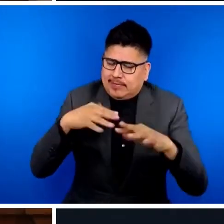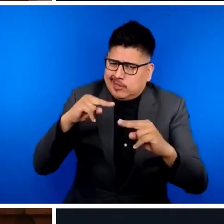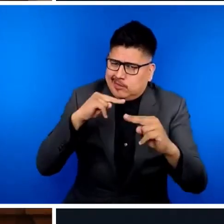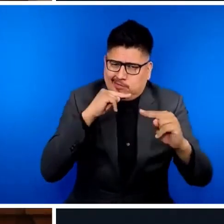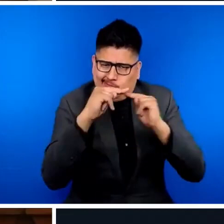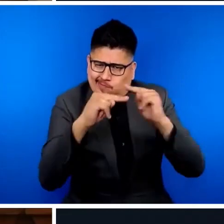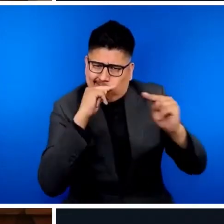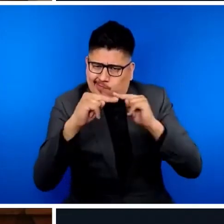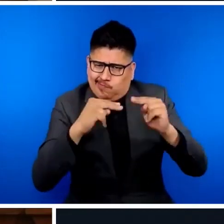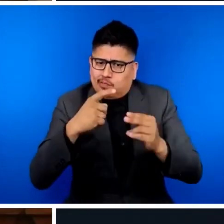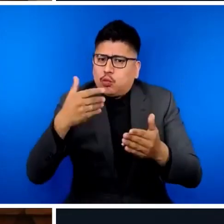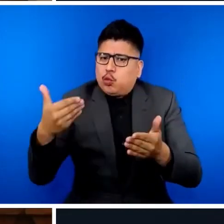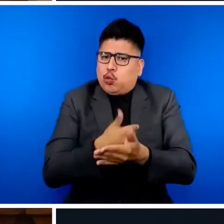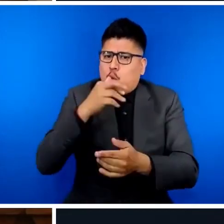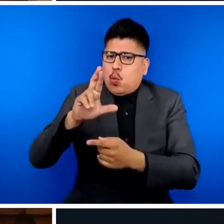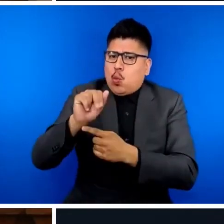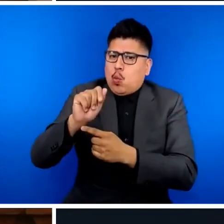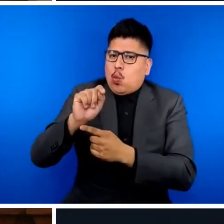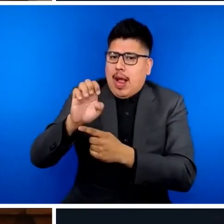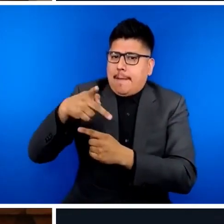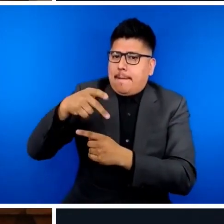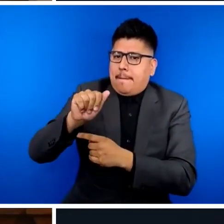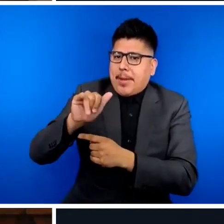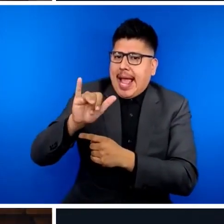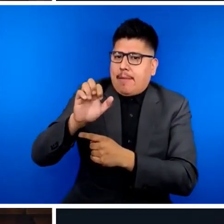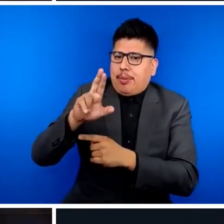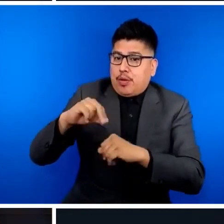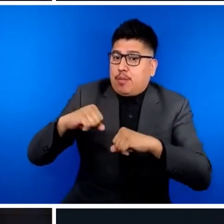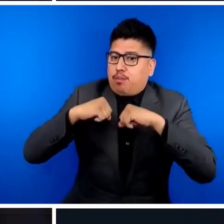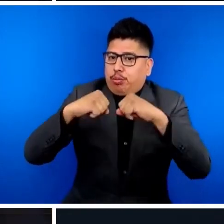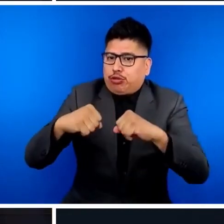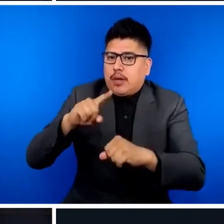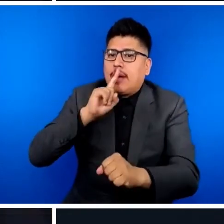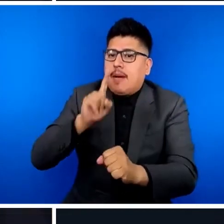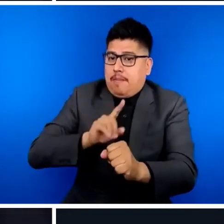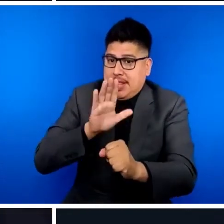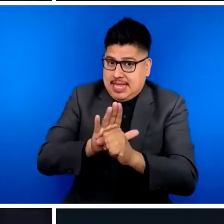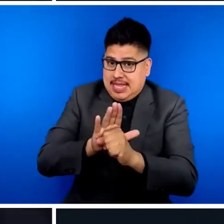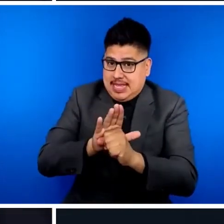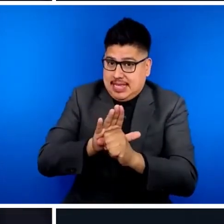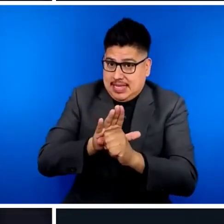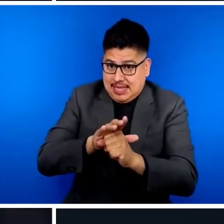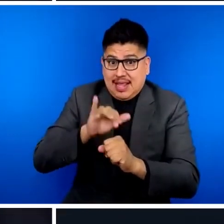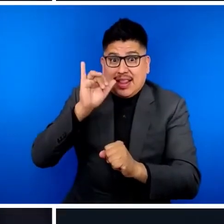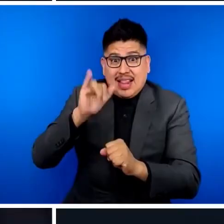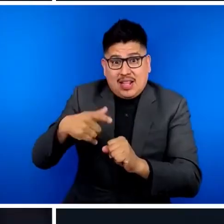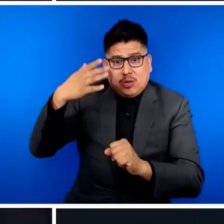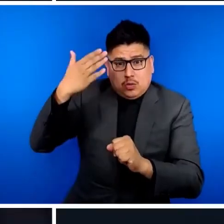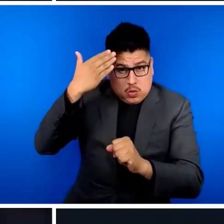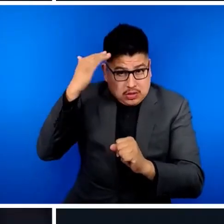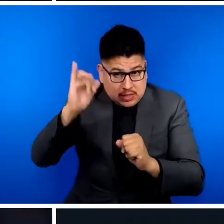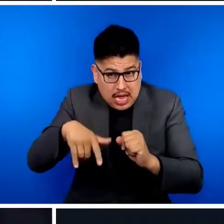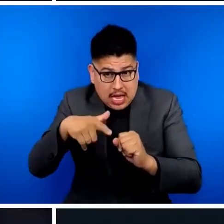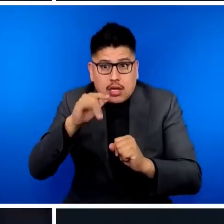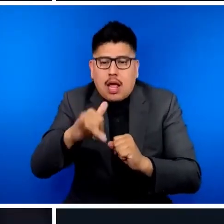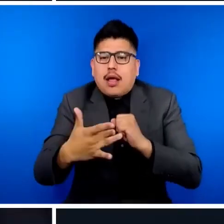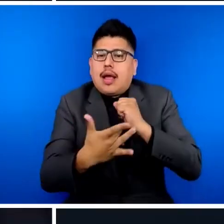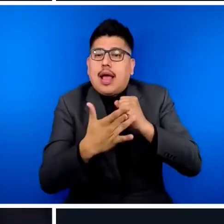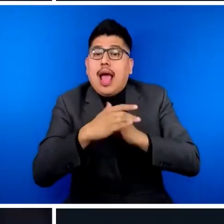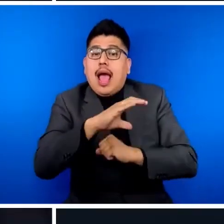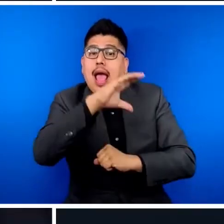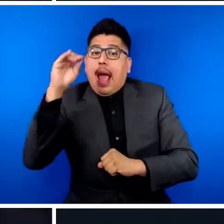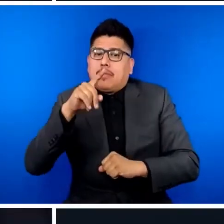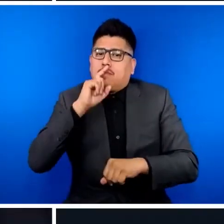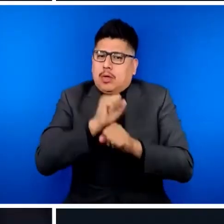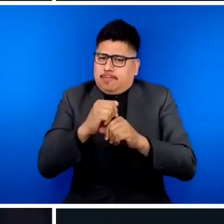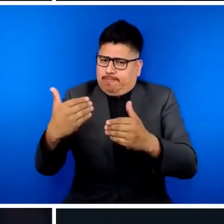Protection Pledge. You know what that is? We're telling the major tech companies that they have the obligation to provide for their own power needs.